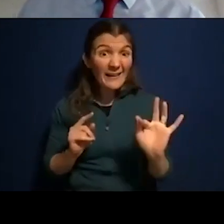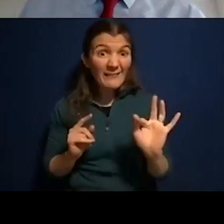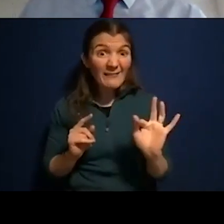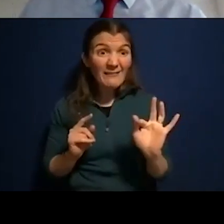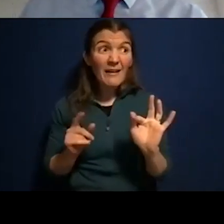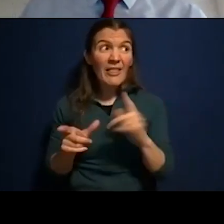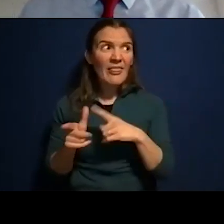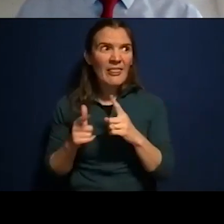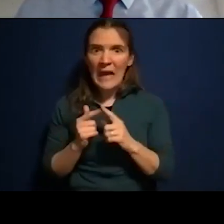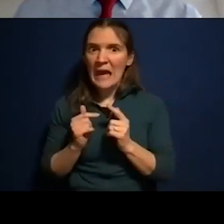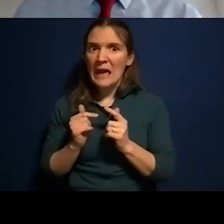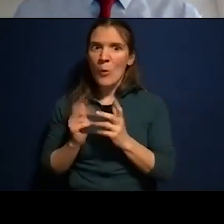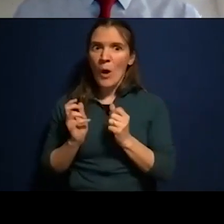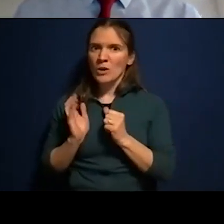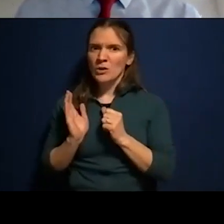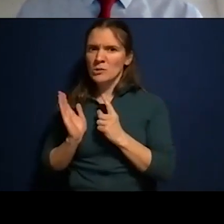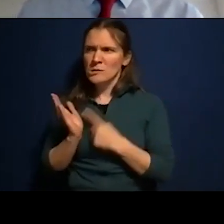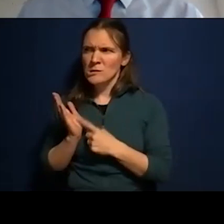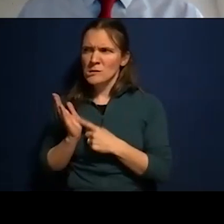well, should a,